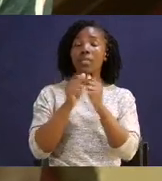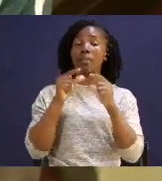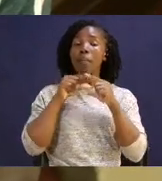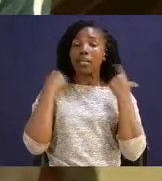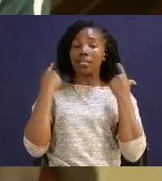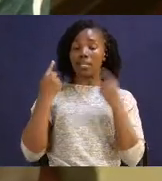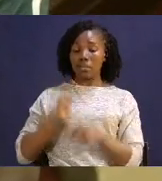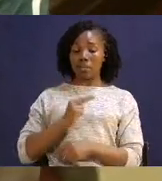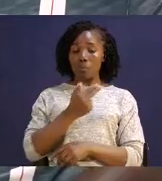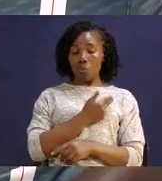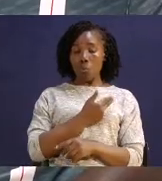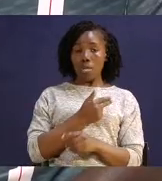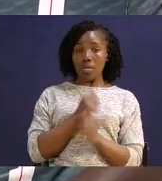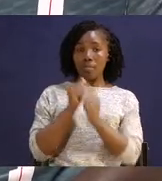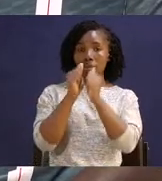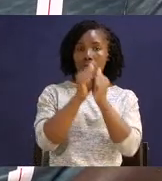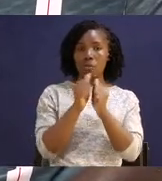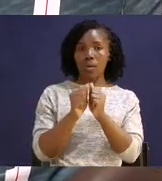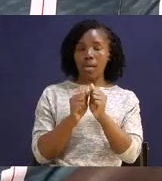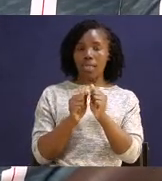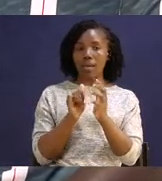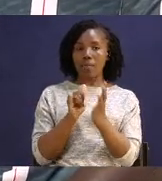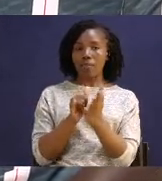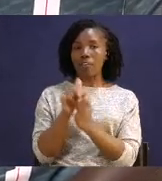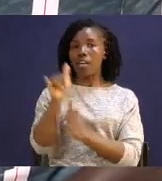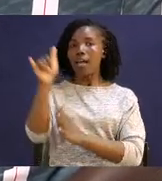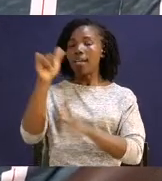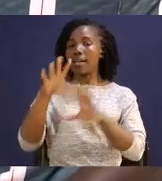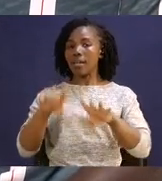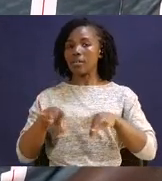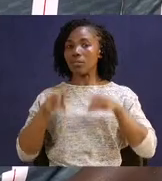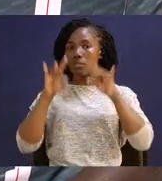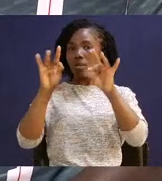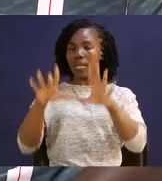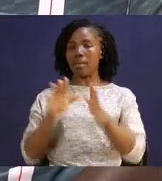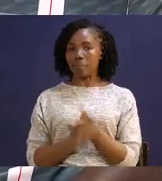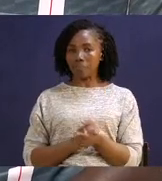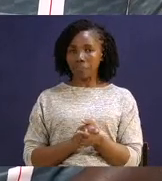Australia. To go to Australia those days, we'd go to